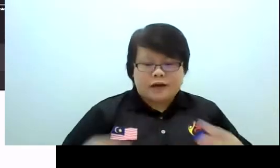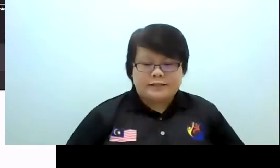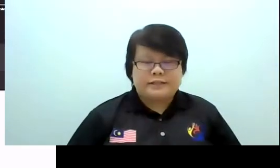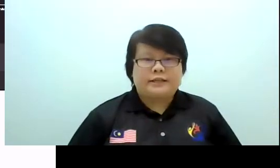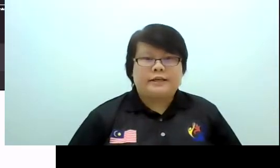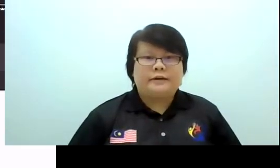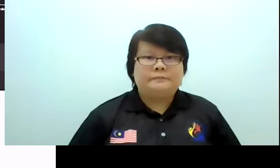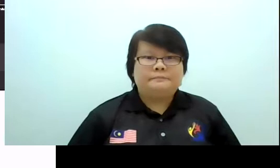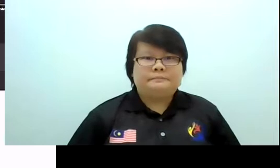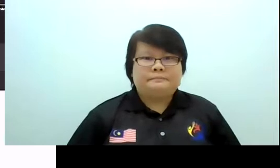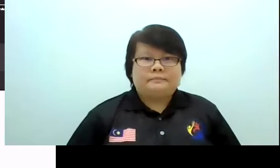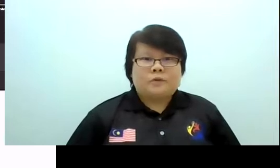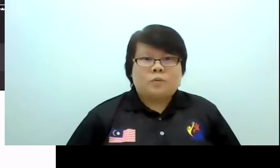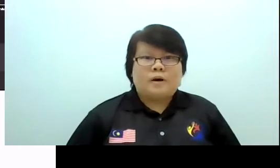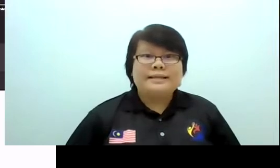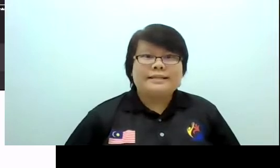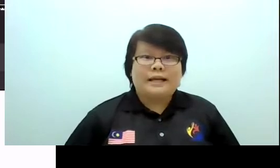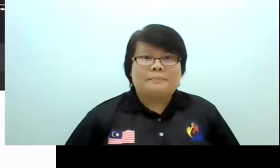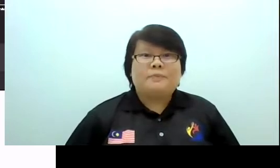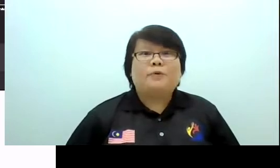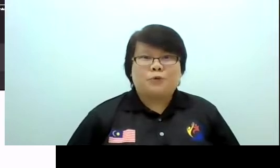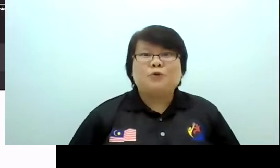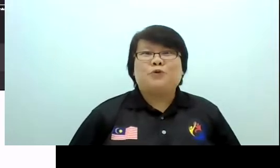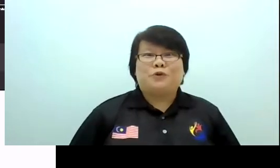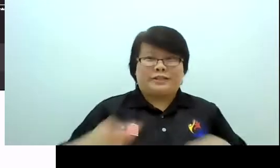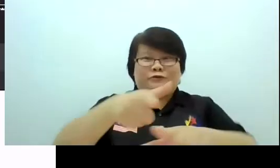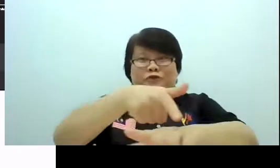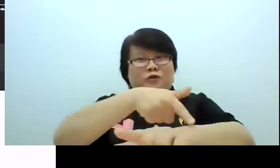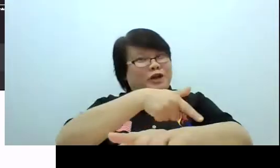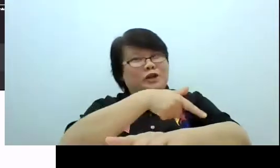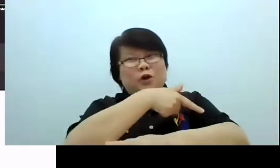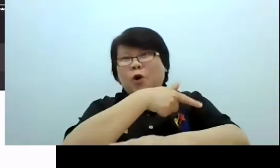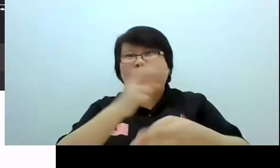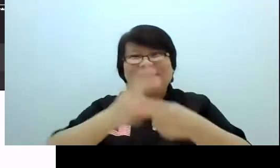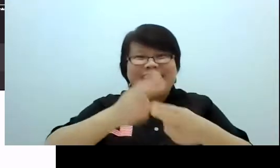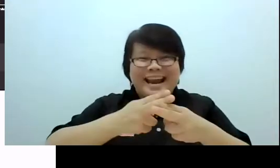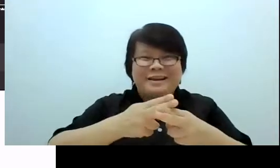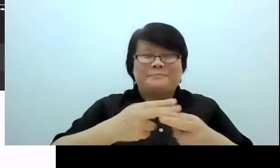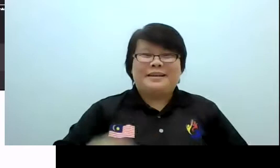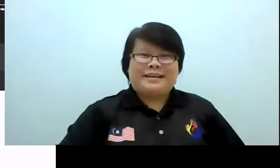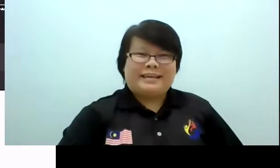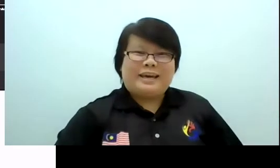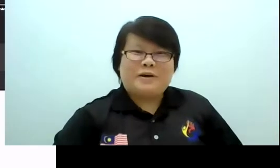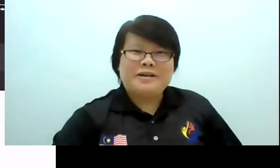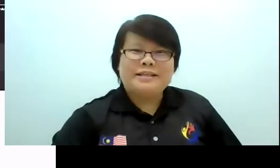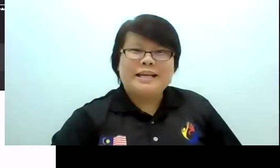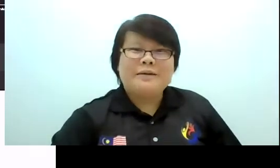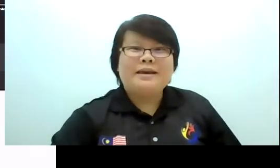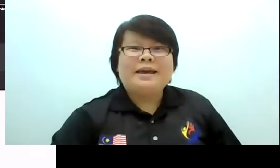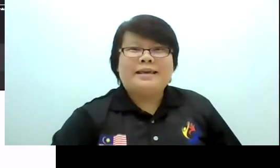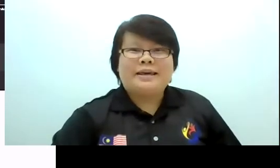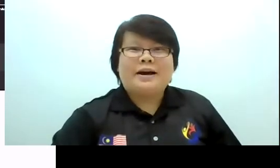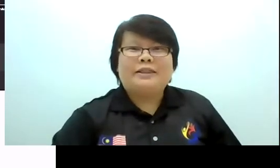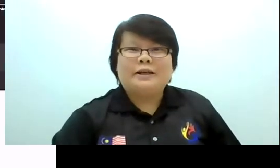for the answer here. What is the name? Ooh, it's a very long name. Okay, where is the